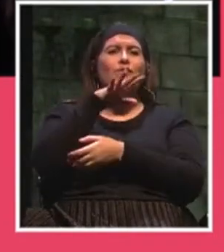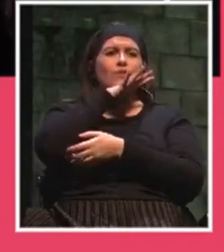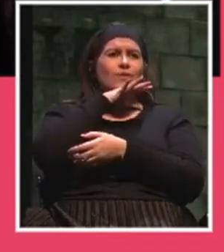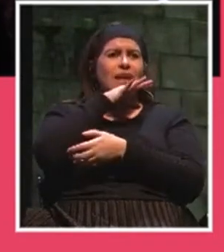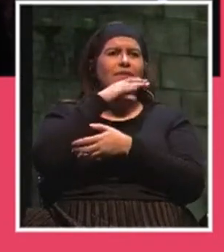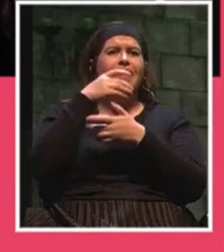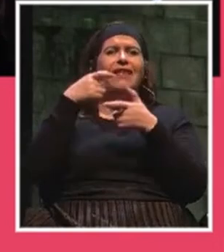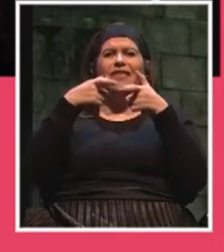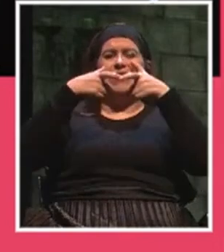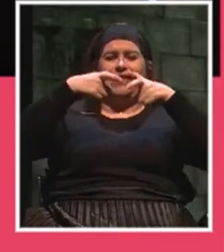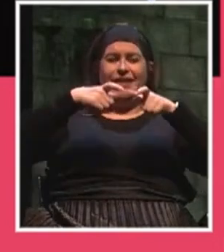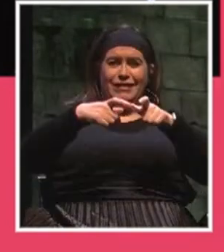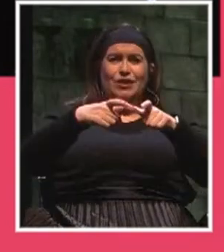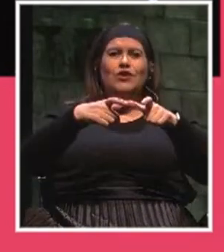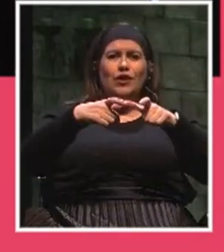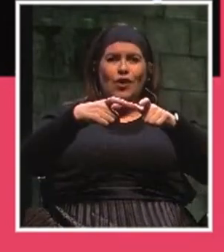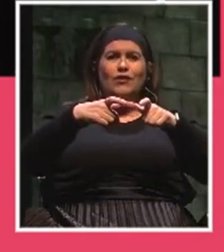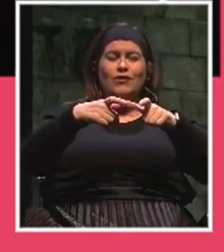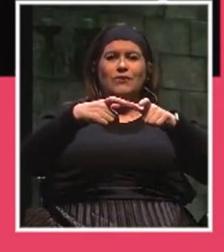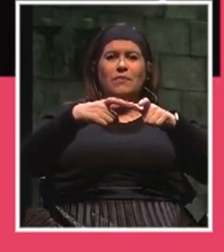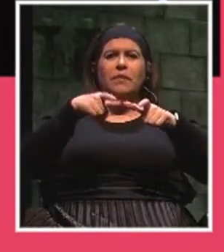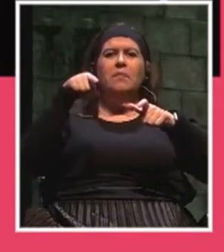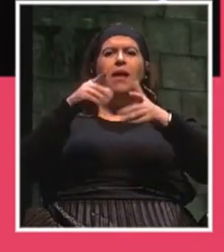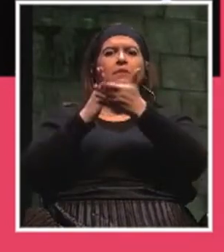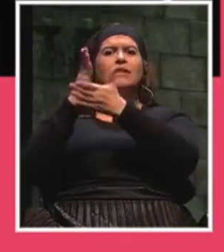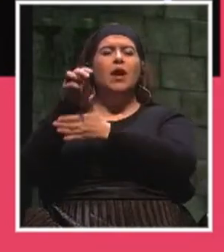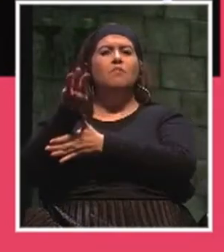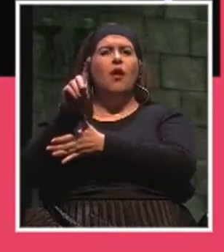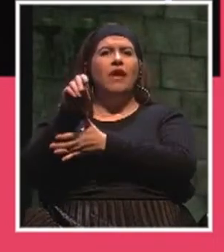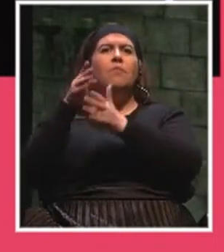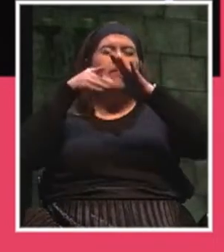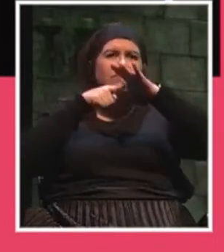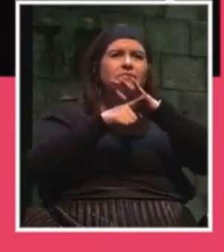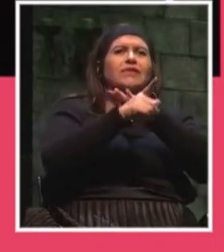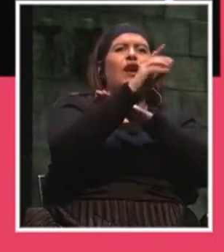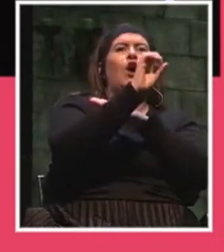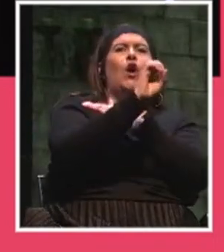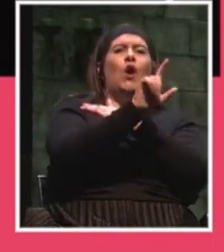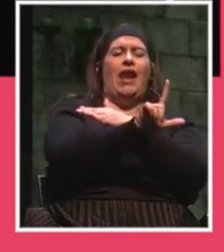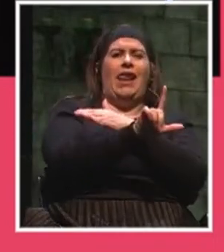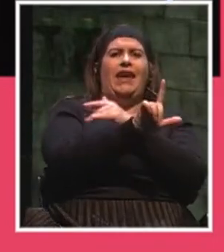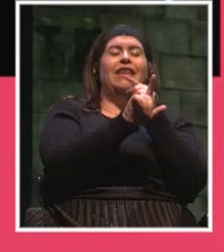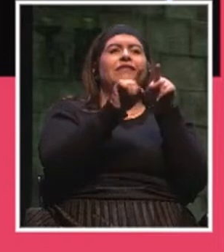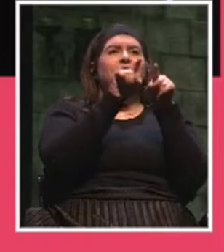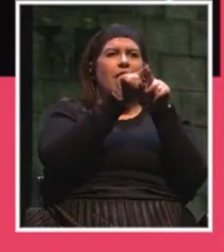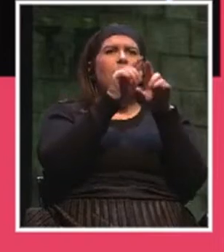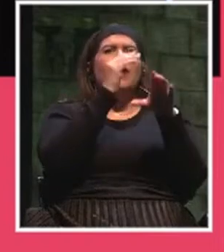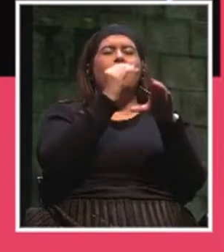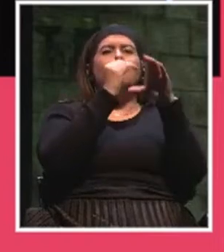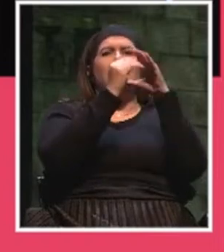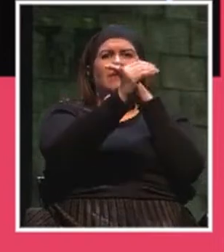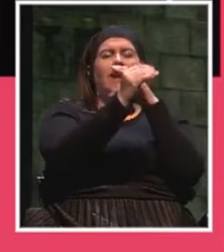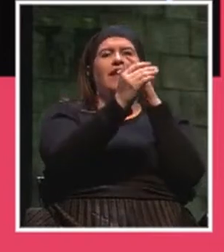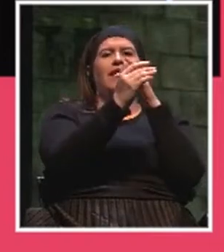to a dial-up modem that they could go to the AOL service and they could send instant messages to each other. They could go in